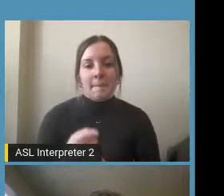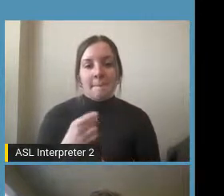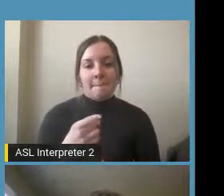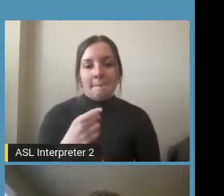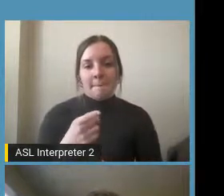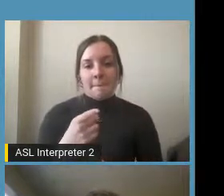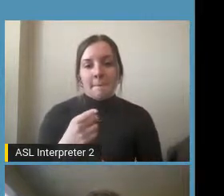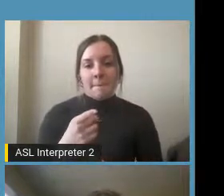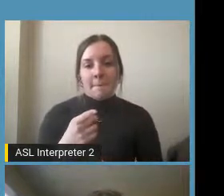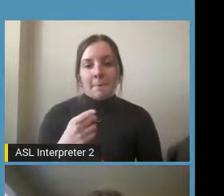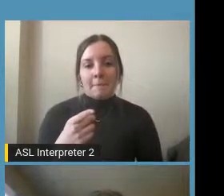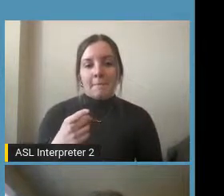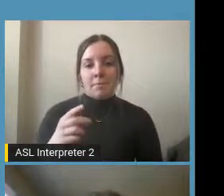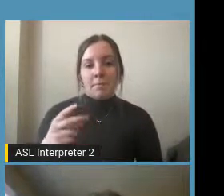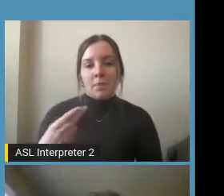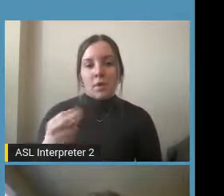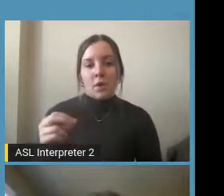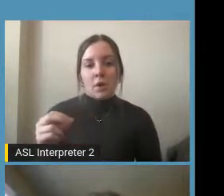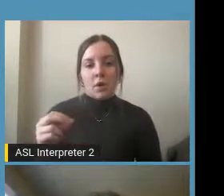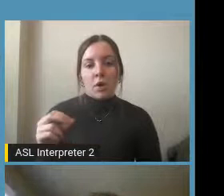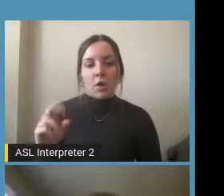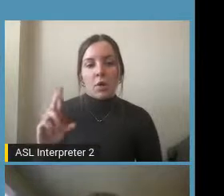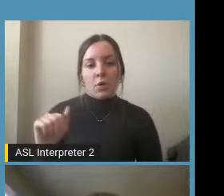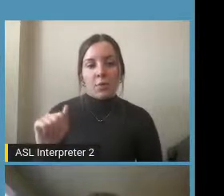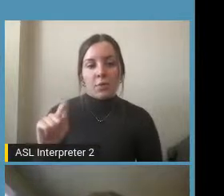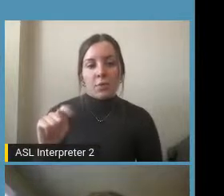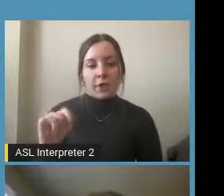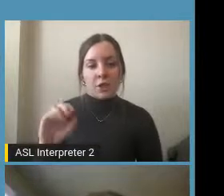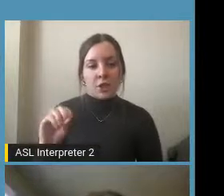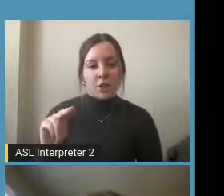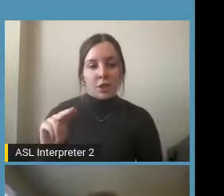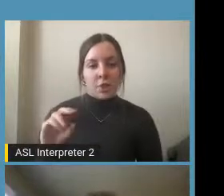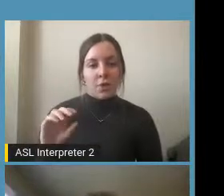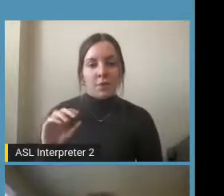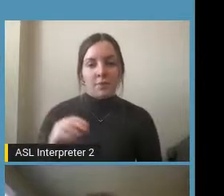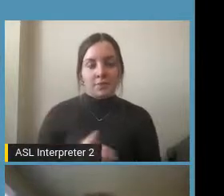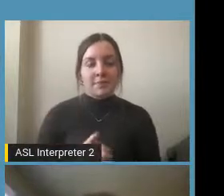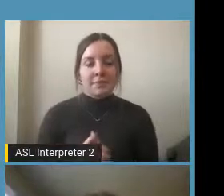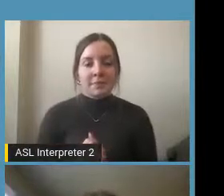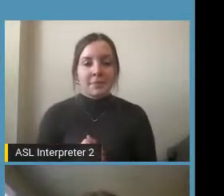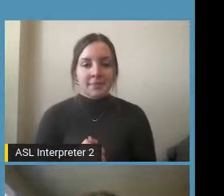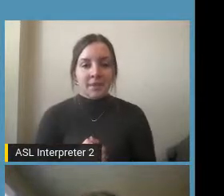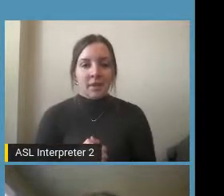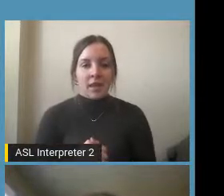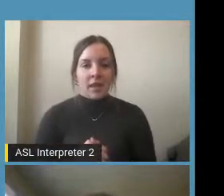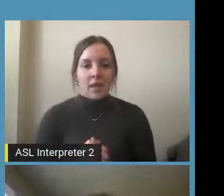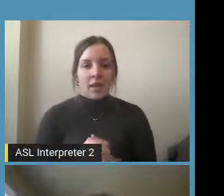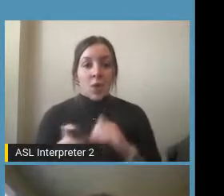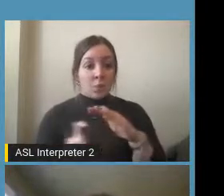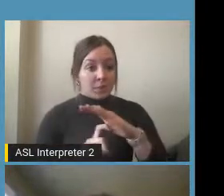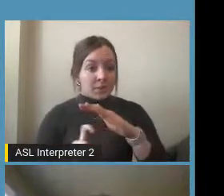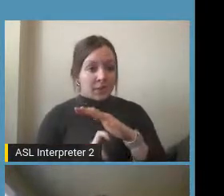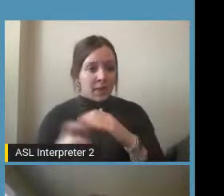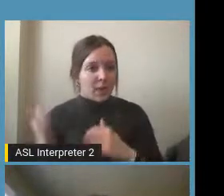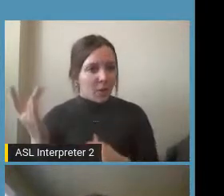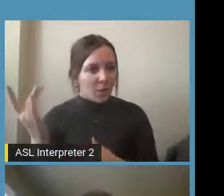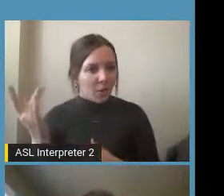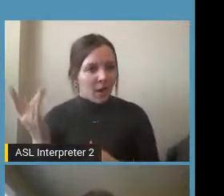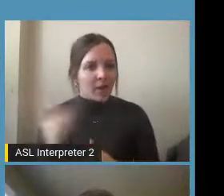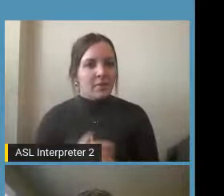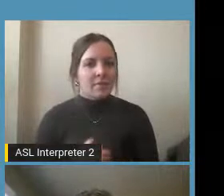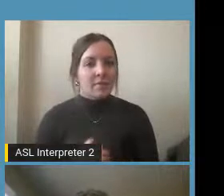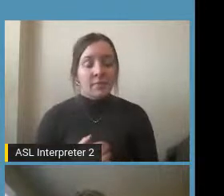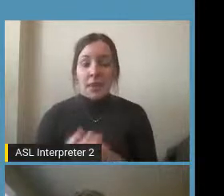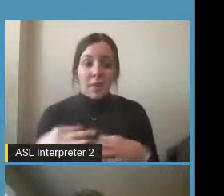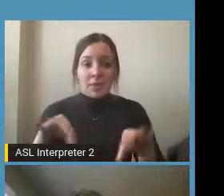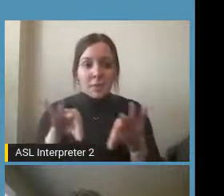Museum of Natural History with the Smithsonian. Again, we just scanned this because it was important, and the people that cared about it